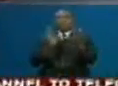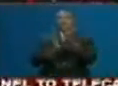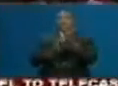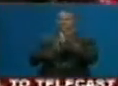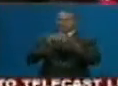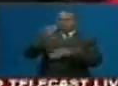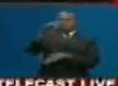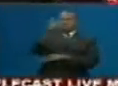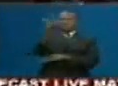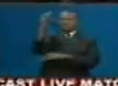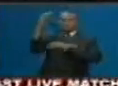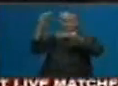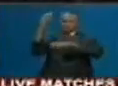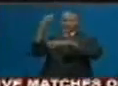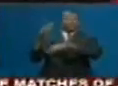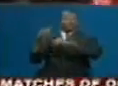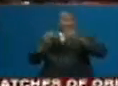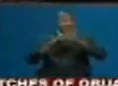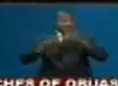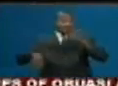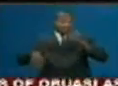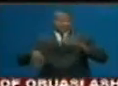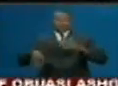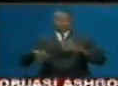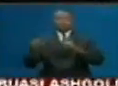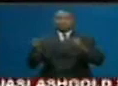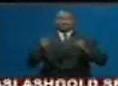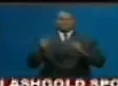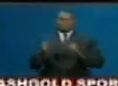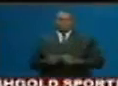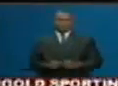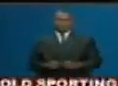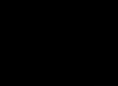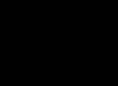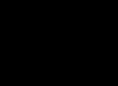under trees and women empowerment. Napoleon Atukito reporting.